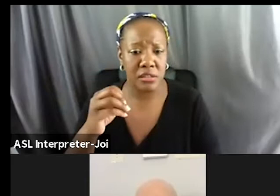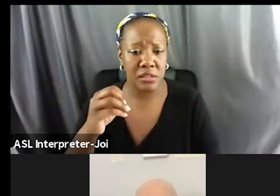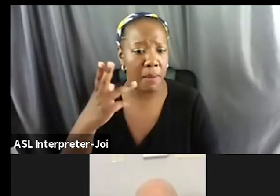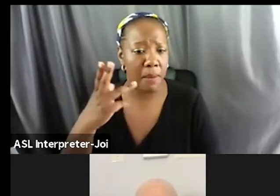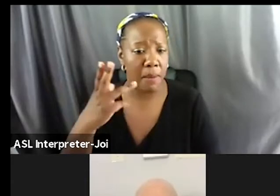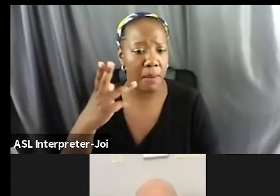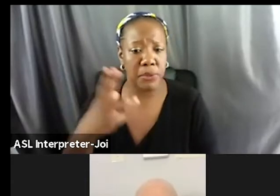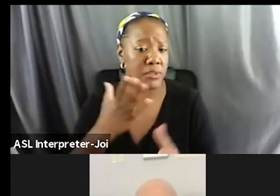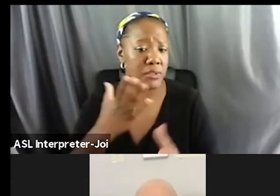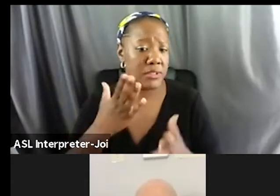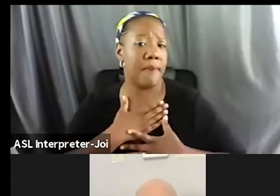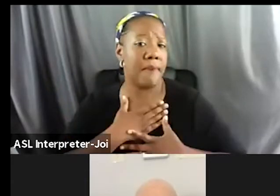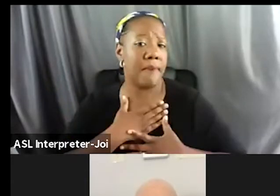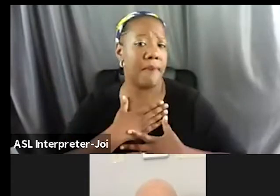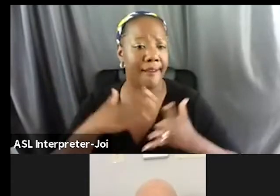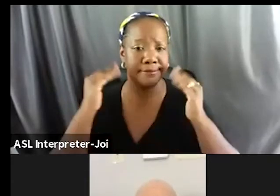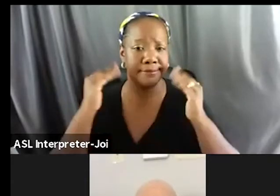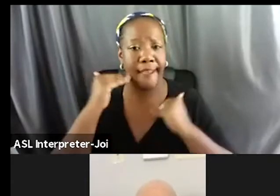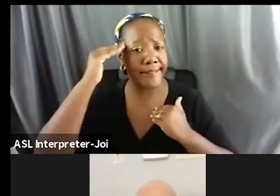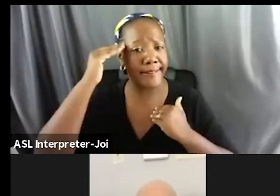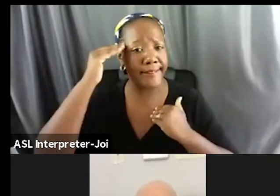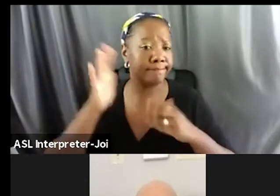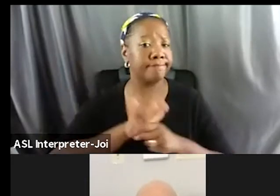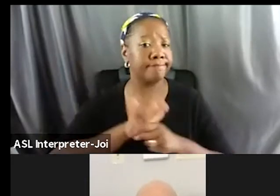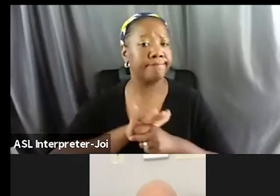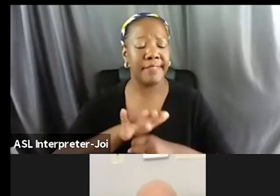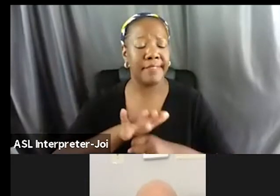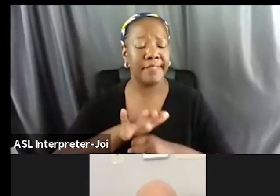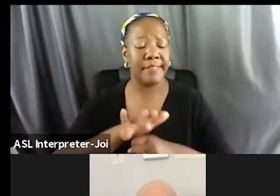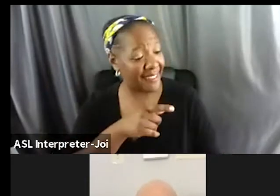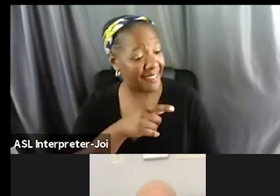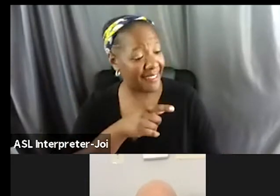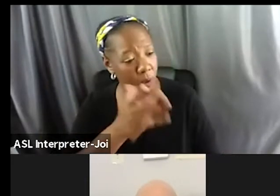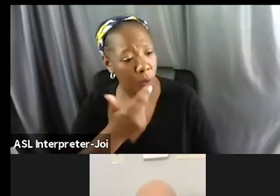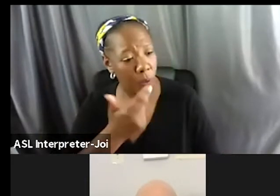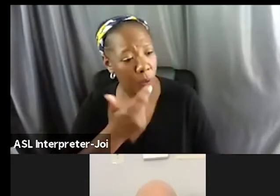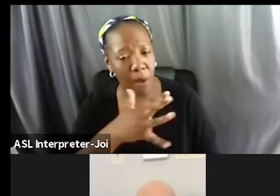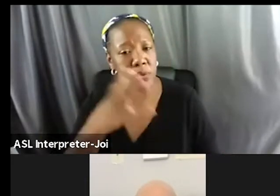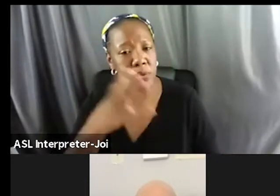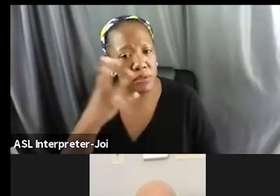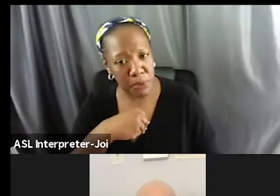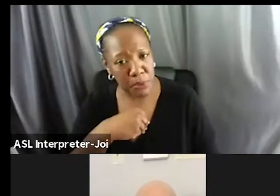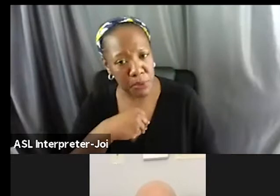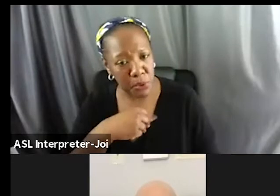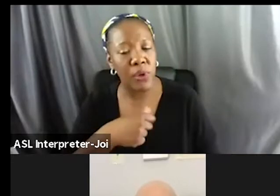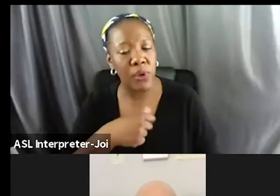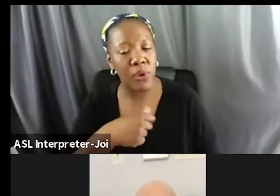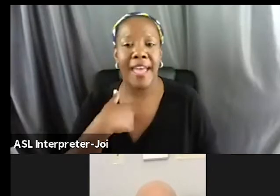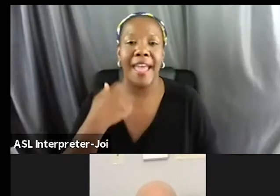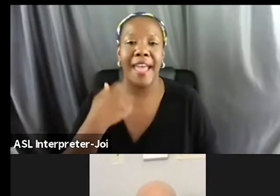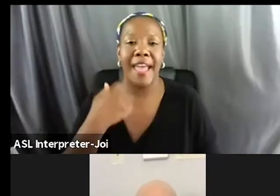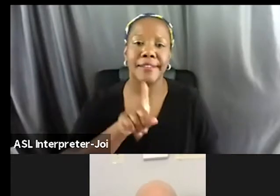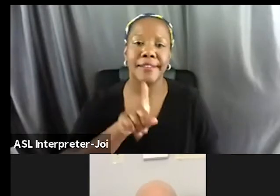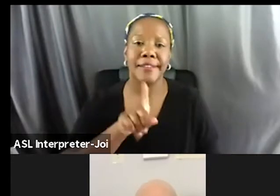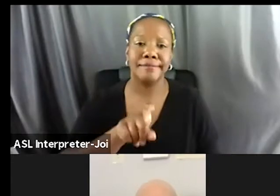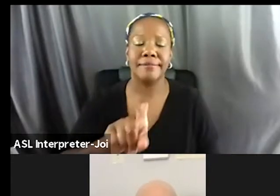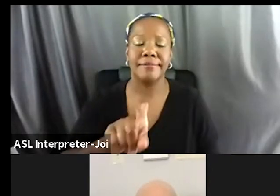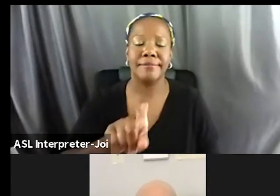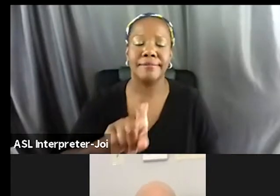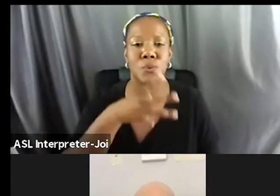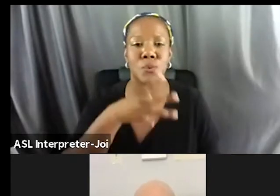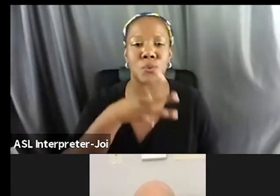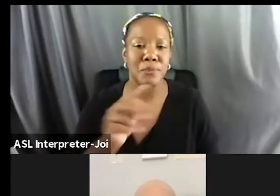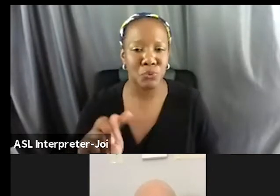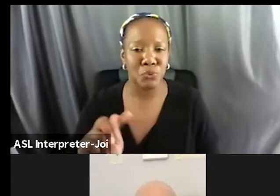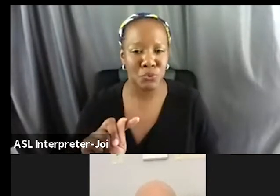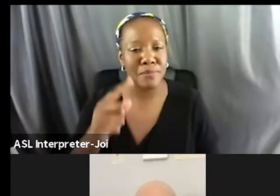and it was just so absolutely beautiful on her. And as I continued to the ladies' room, I knew that that